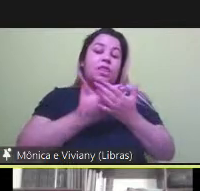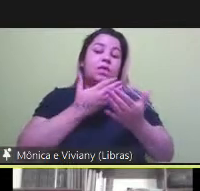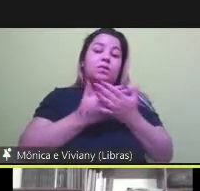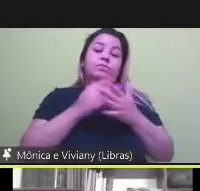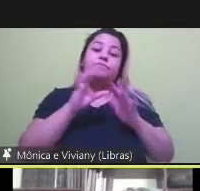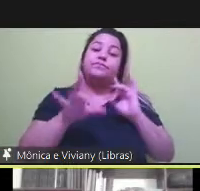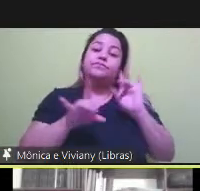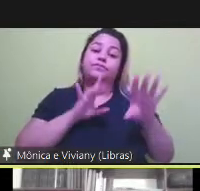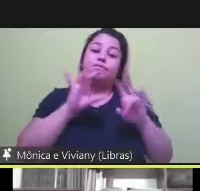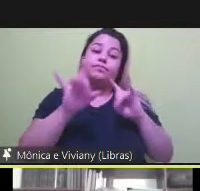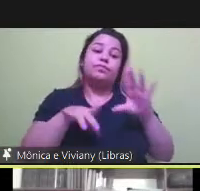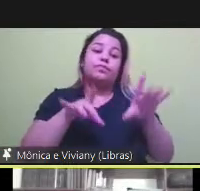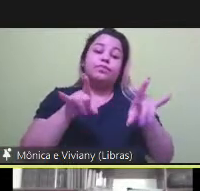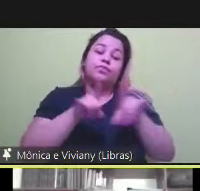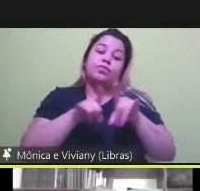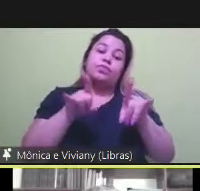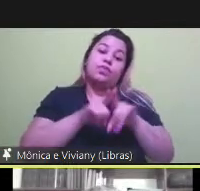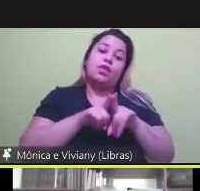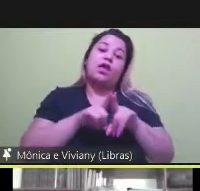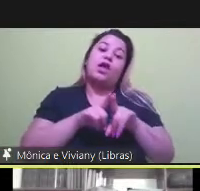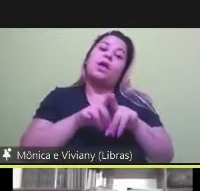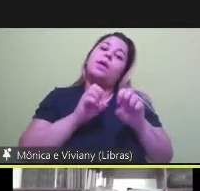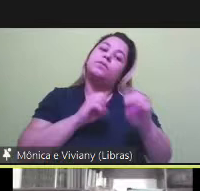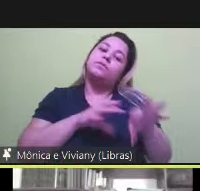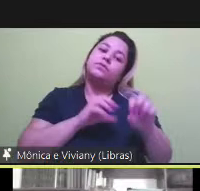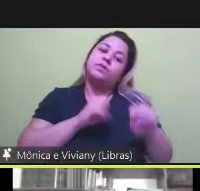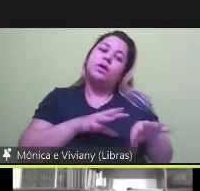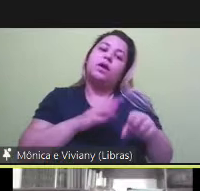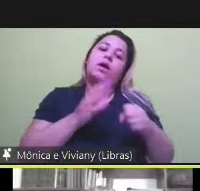Saúde and Growing in Health, and